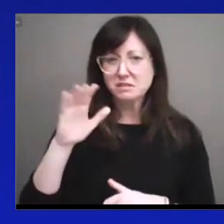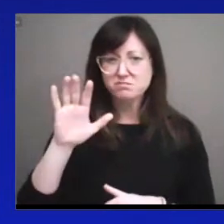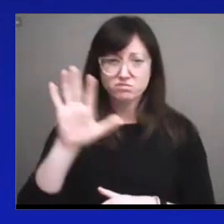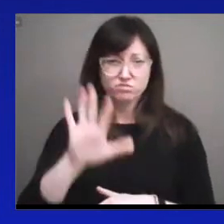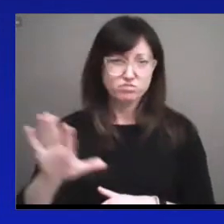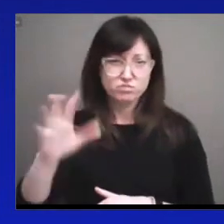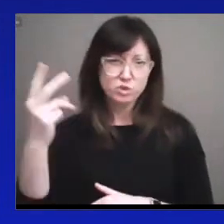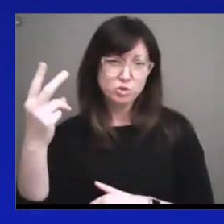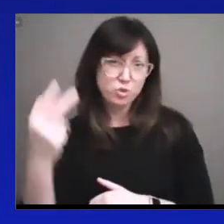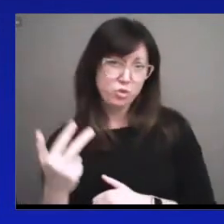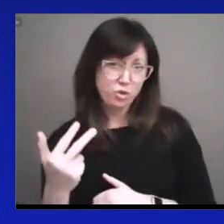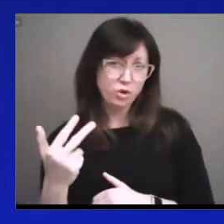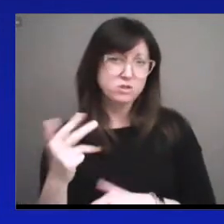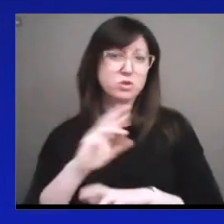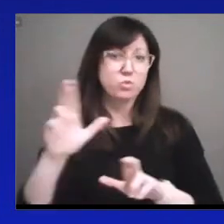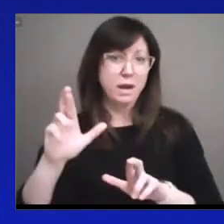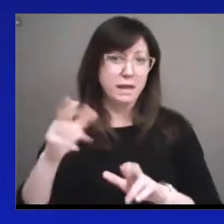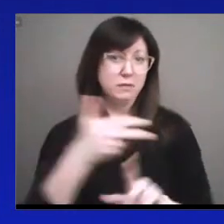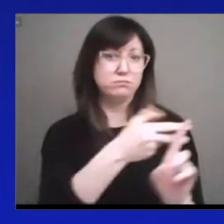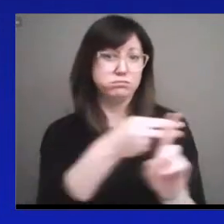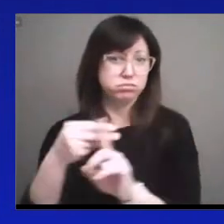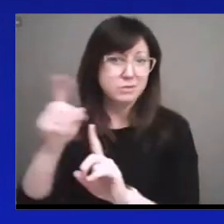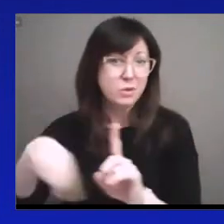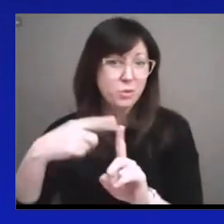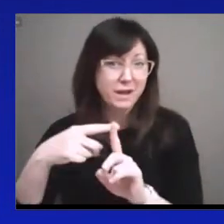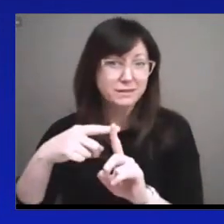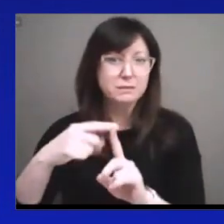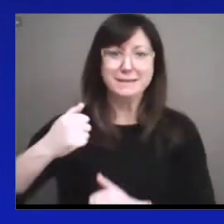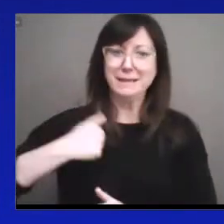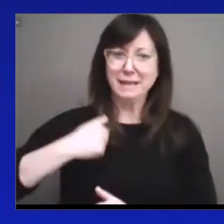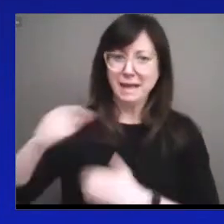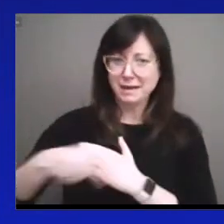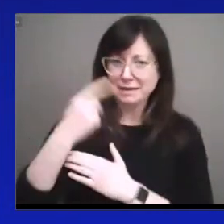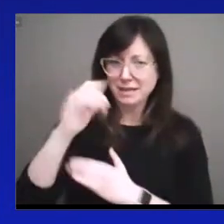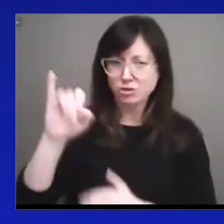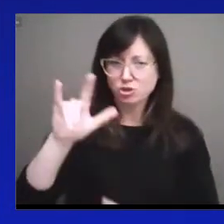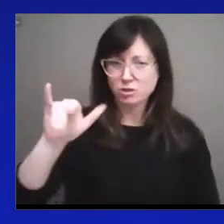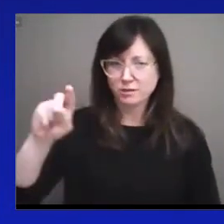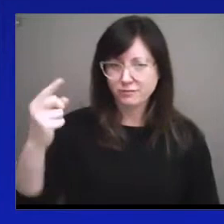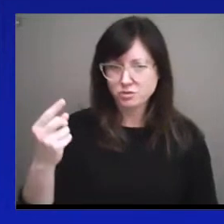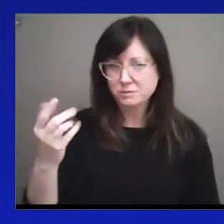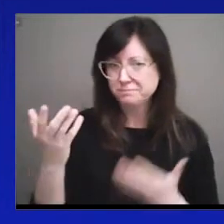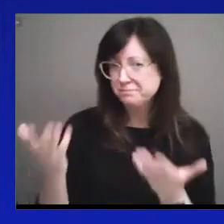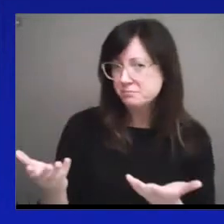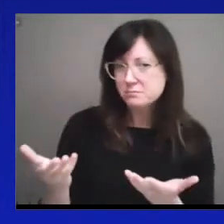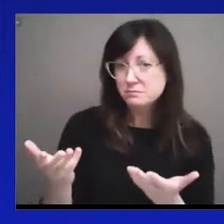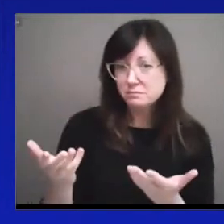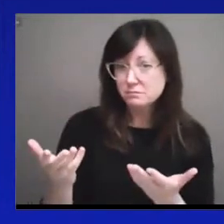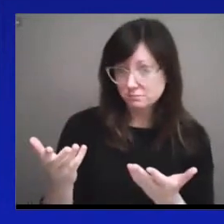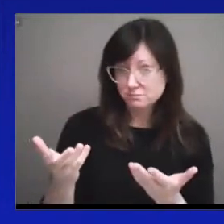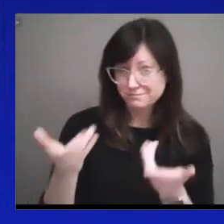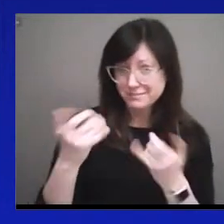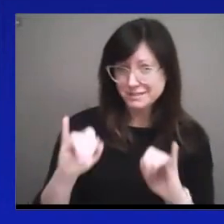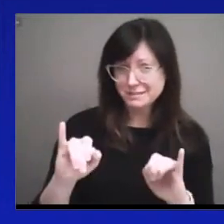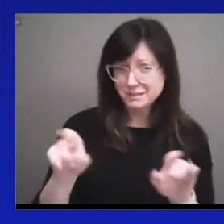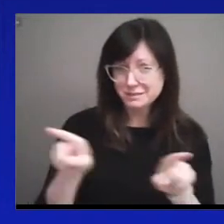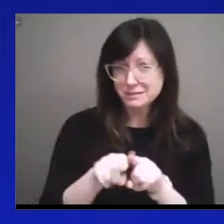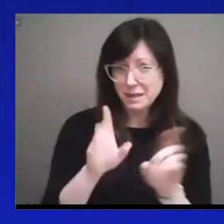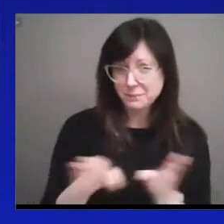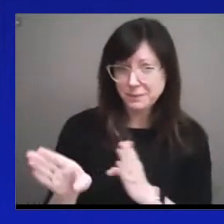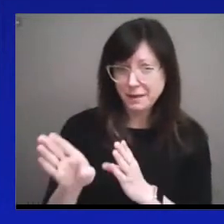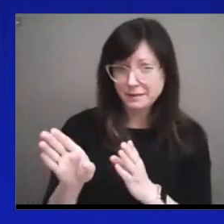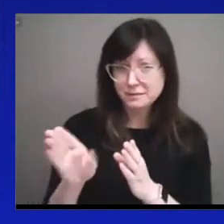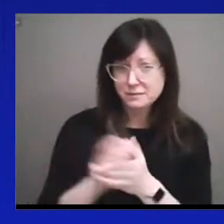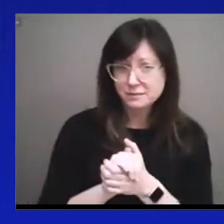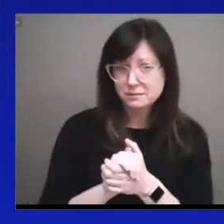would be vaccinated by Canada Day. Where do we stand now in terms of what you know and when